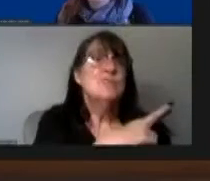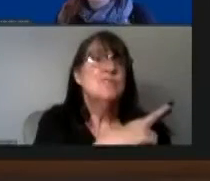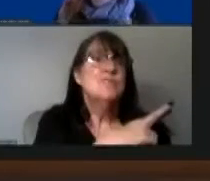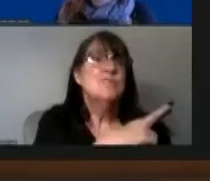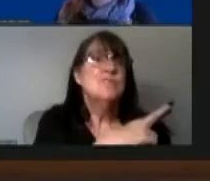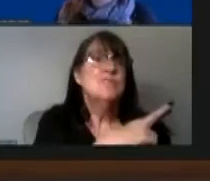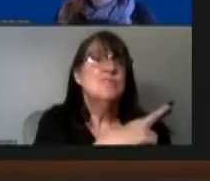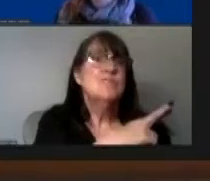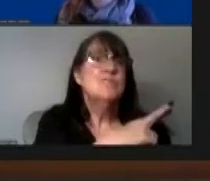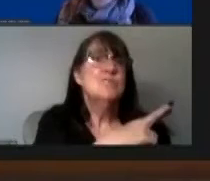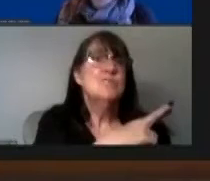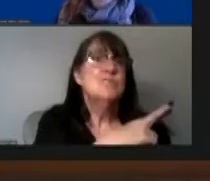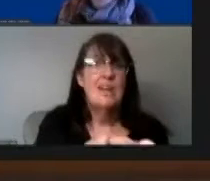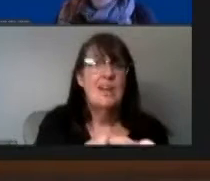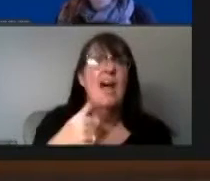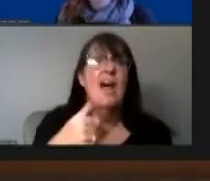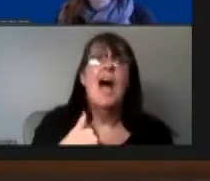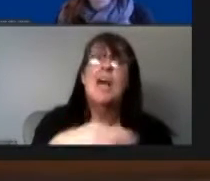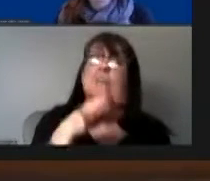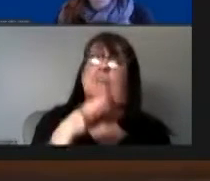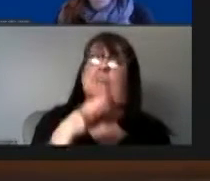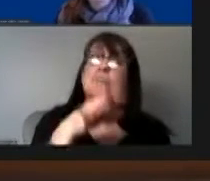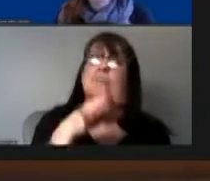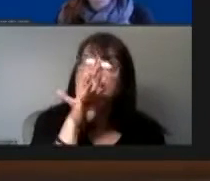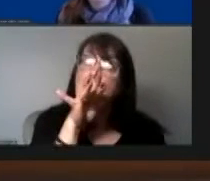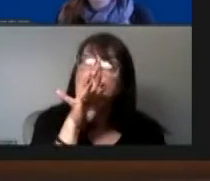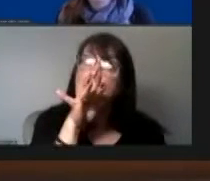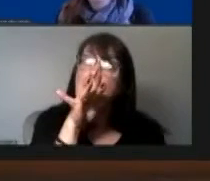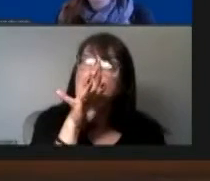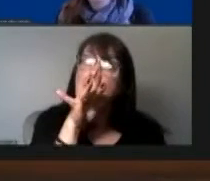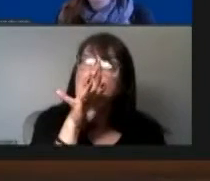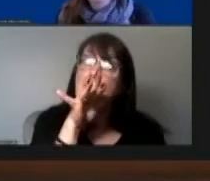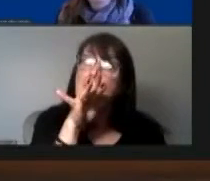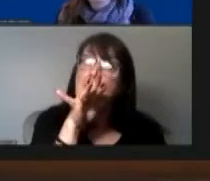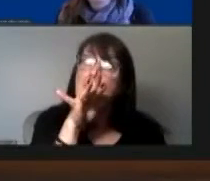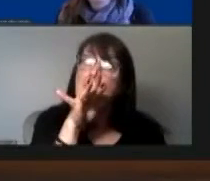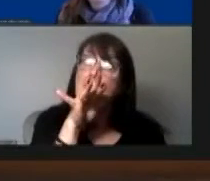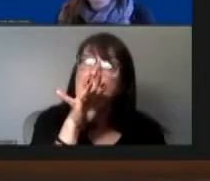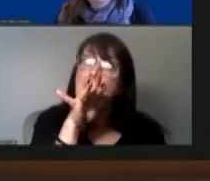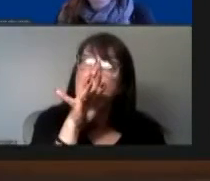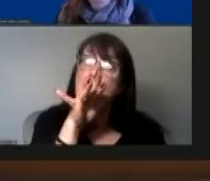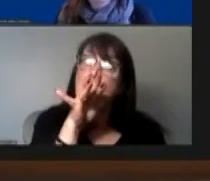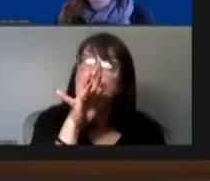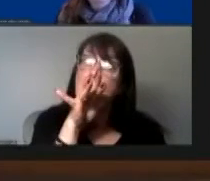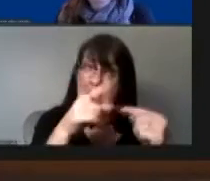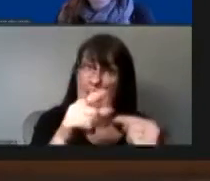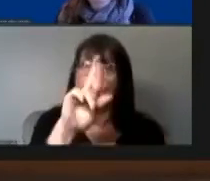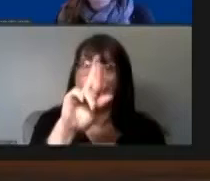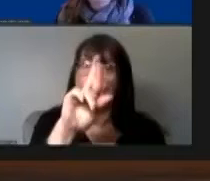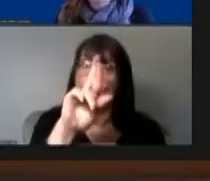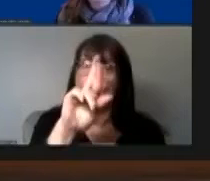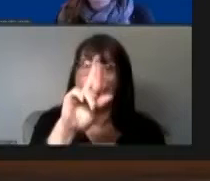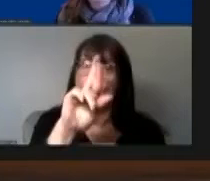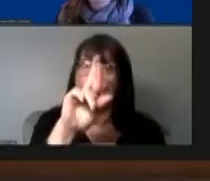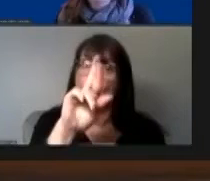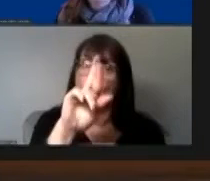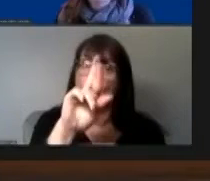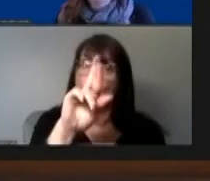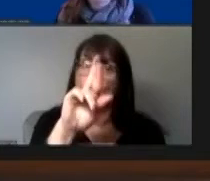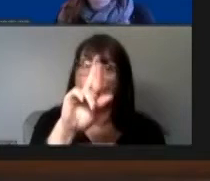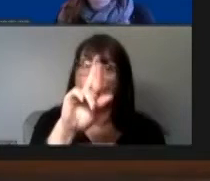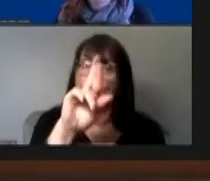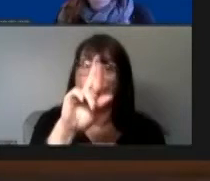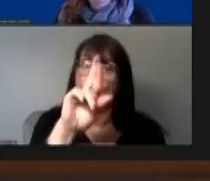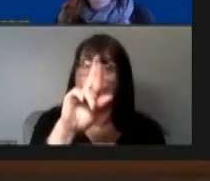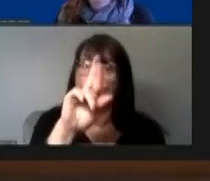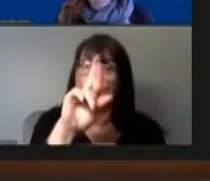say that I have been talking to the seminary about their redevelopment plan. I think it's been 3 years. I think is when